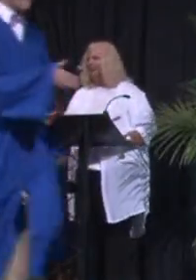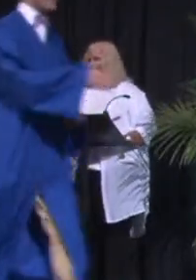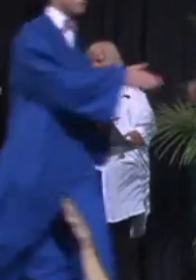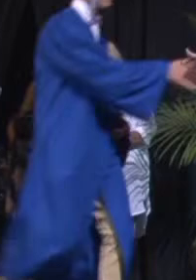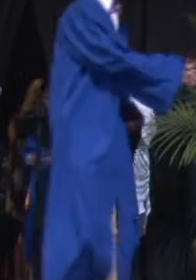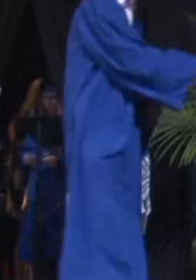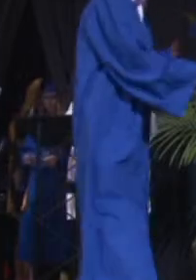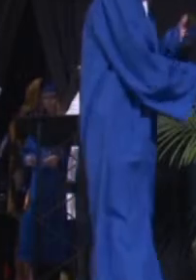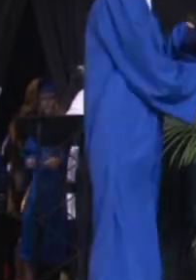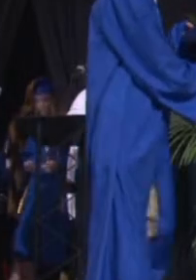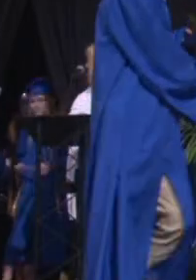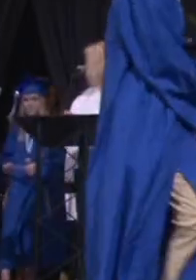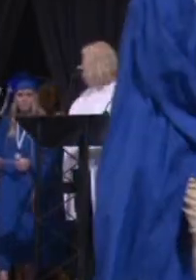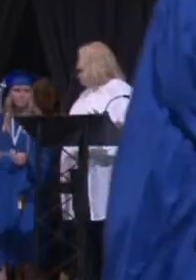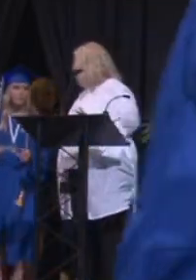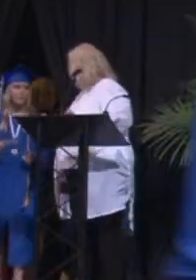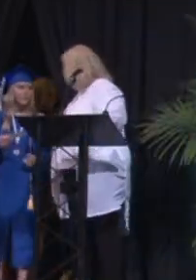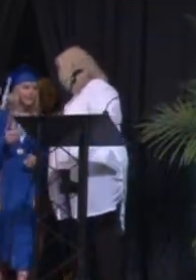Joseph Volkmer.